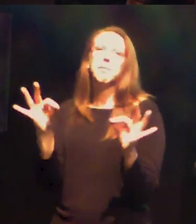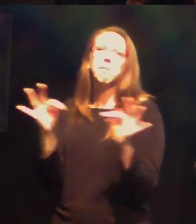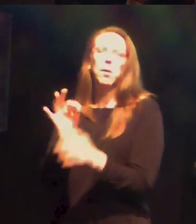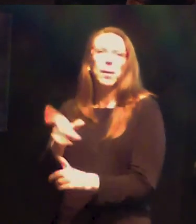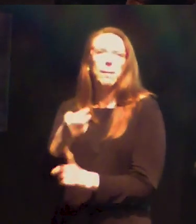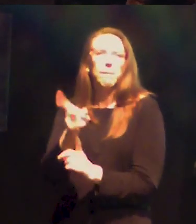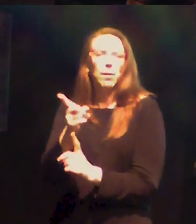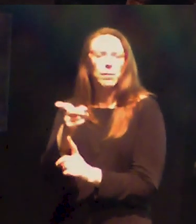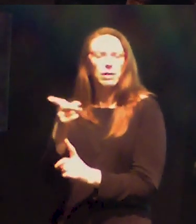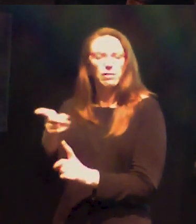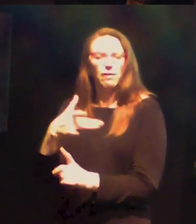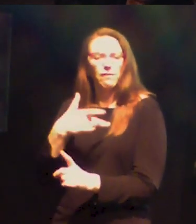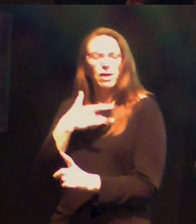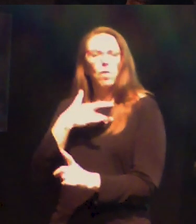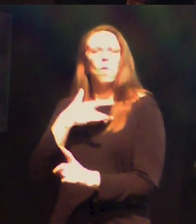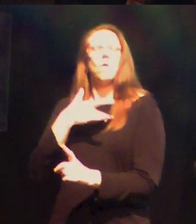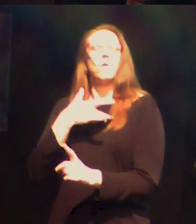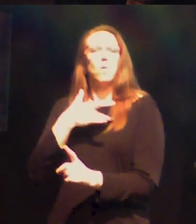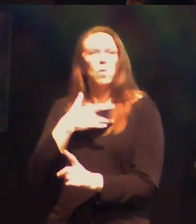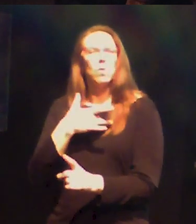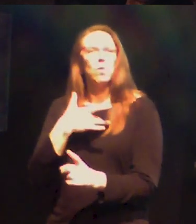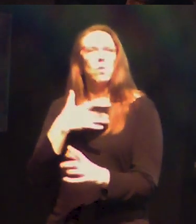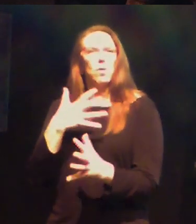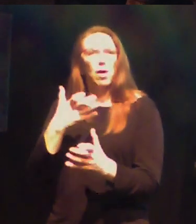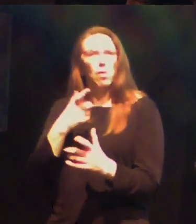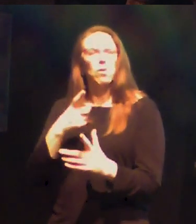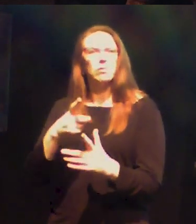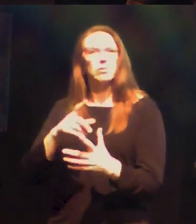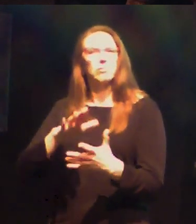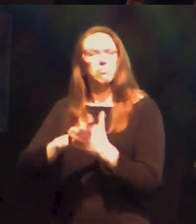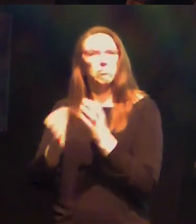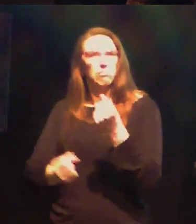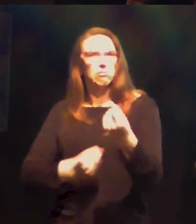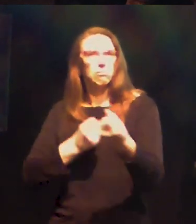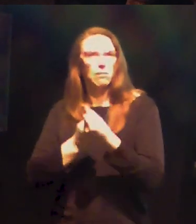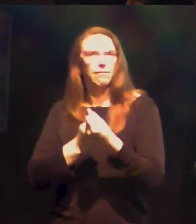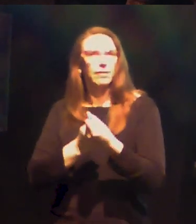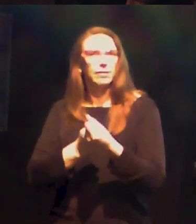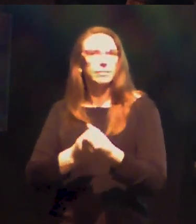that got you to pursue this work and to become an advocate?